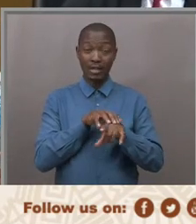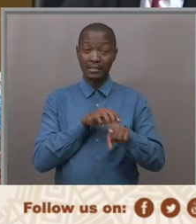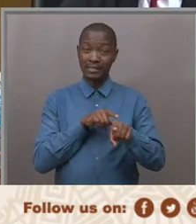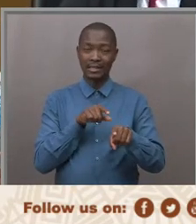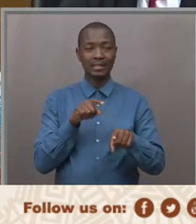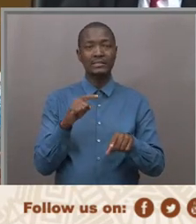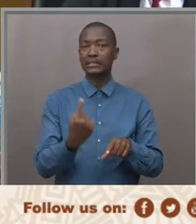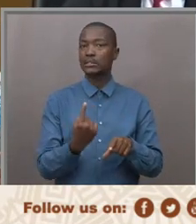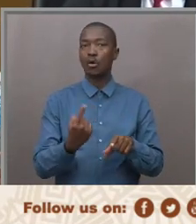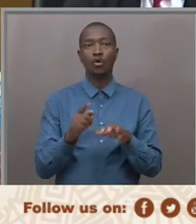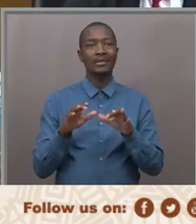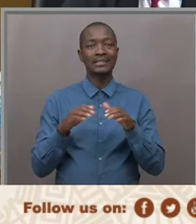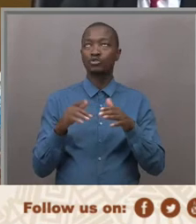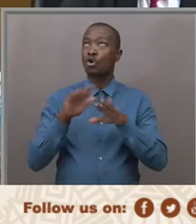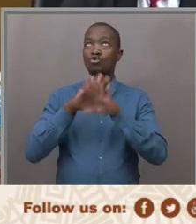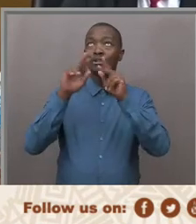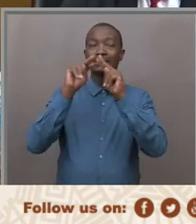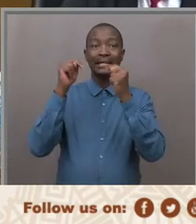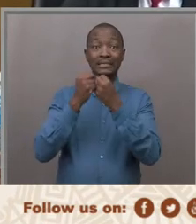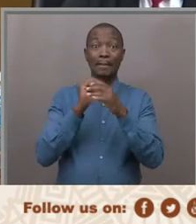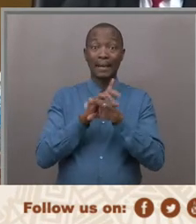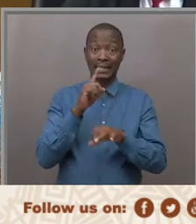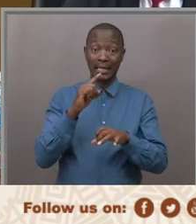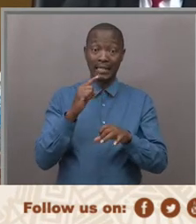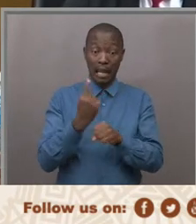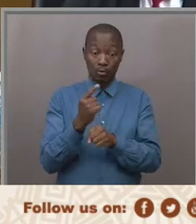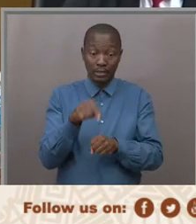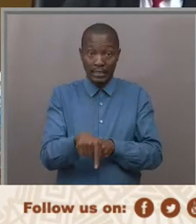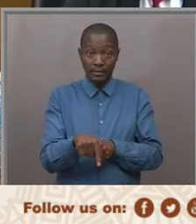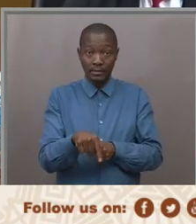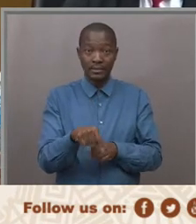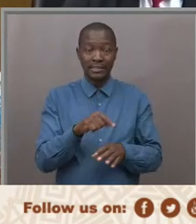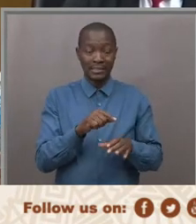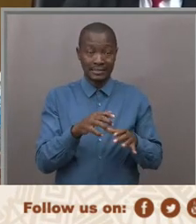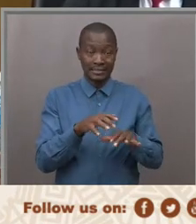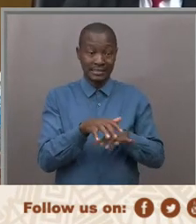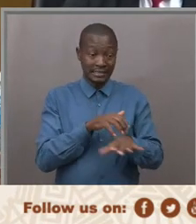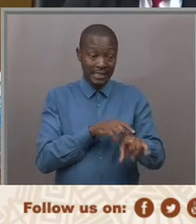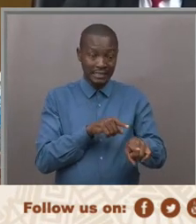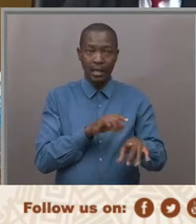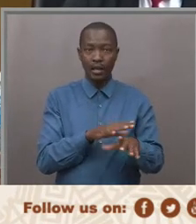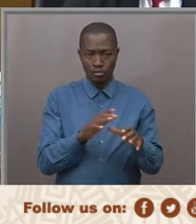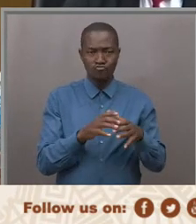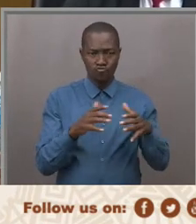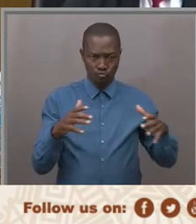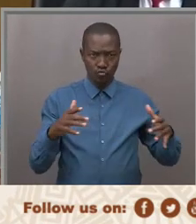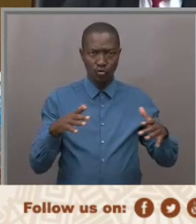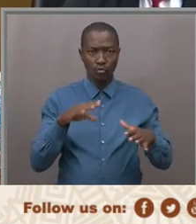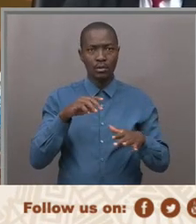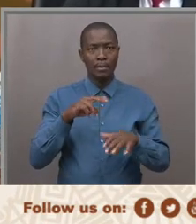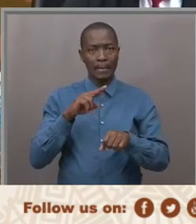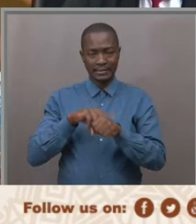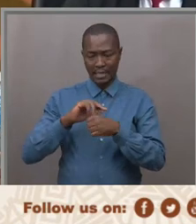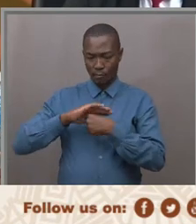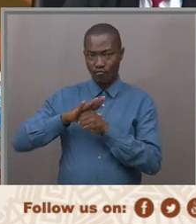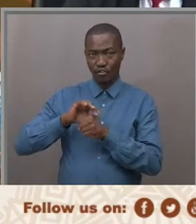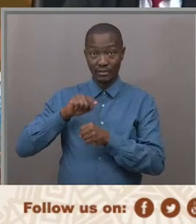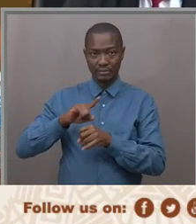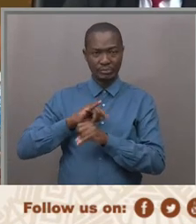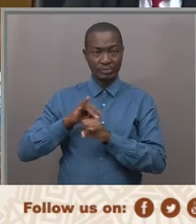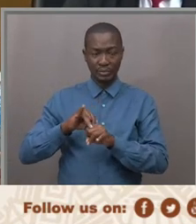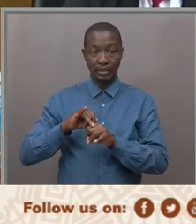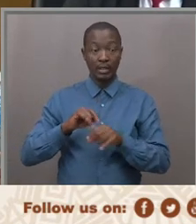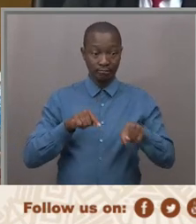just nationally, but in Gauteng, the only sector that grew in the midst of COVID-19. And I believe, honorable